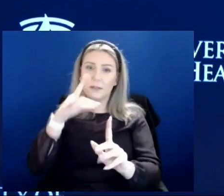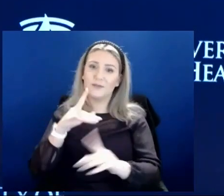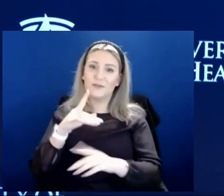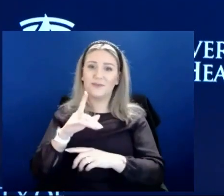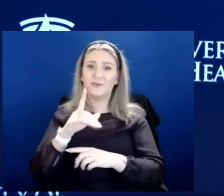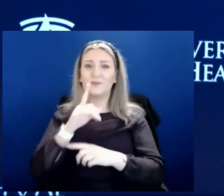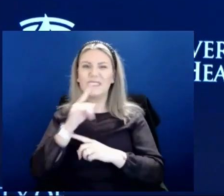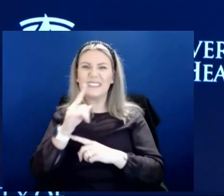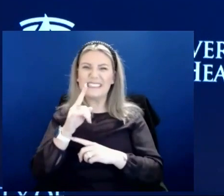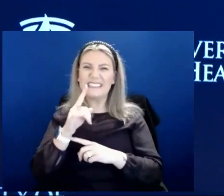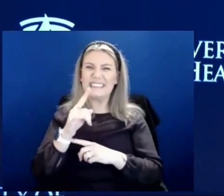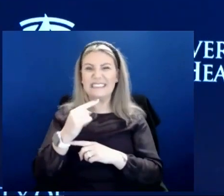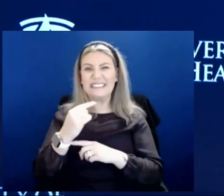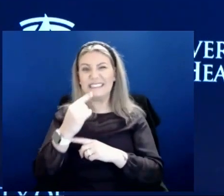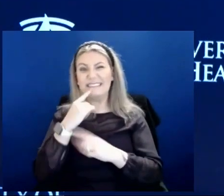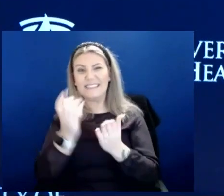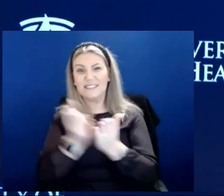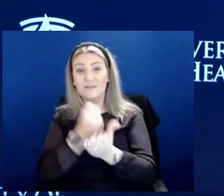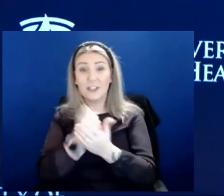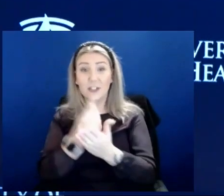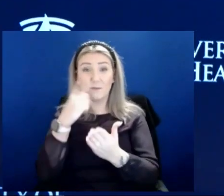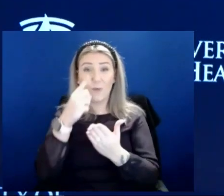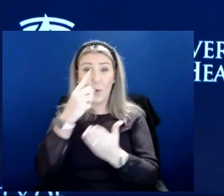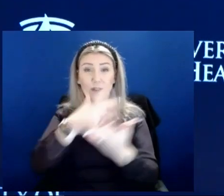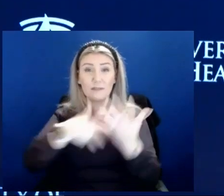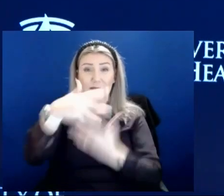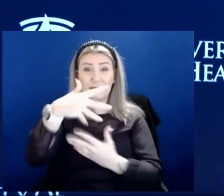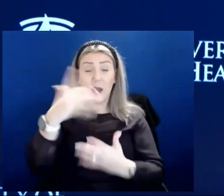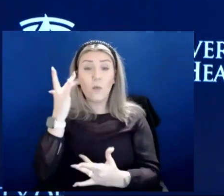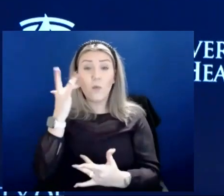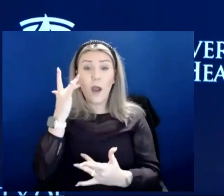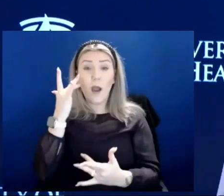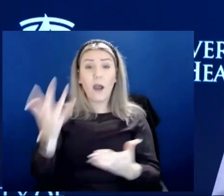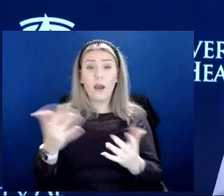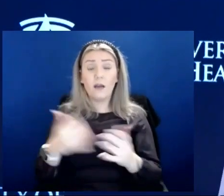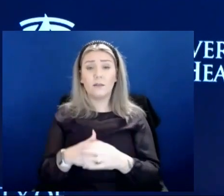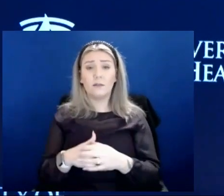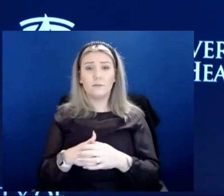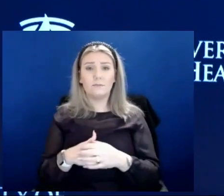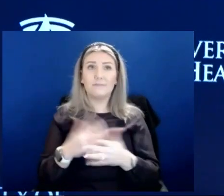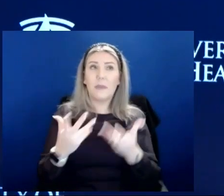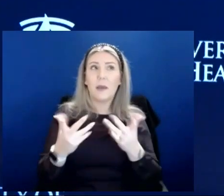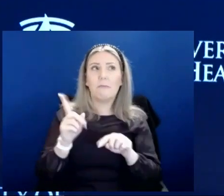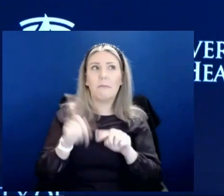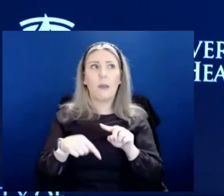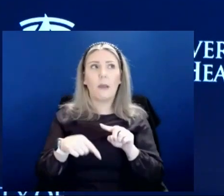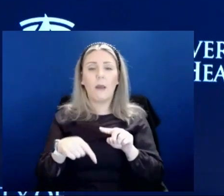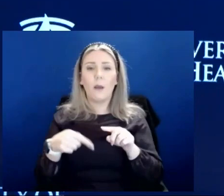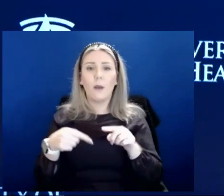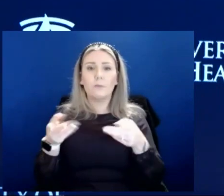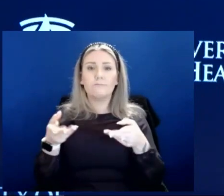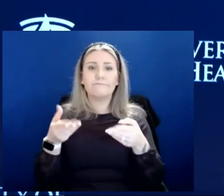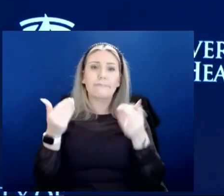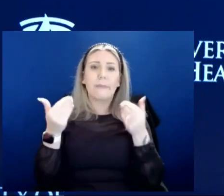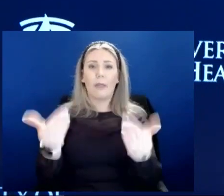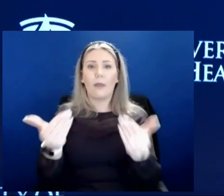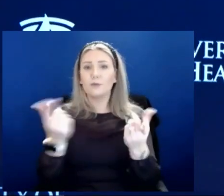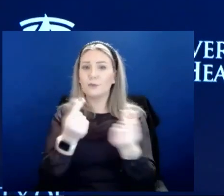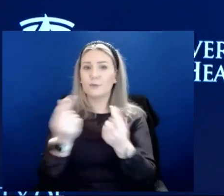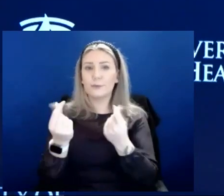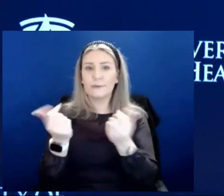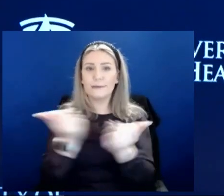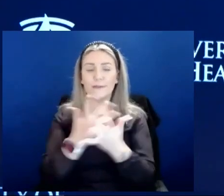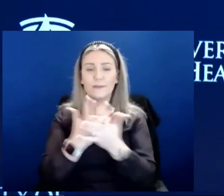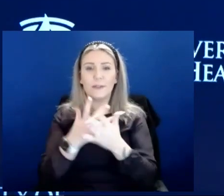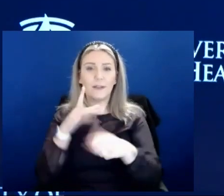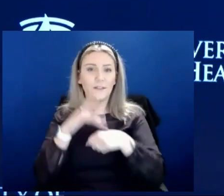disadvantage in society because they aren't allowed to maybe do all of the things that are available to us as adults. But you're